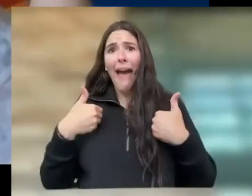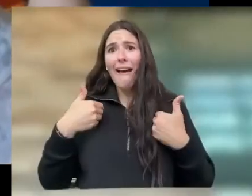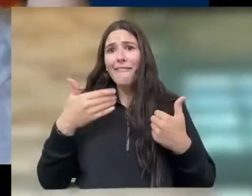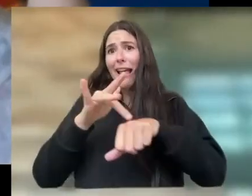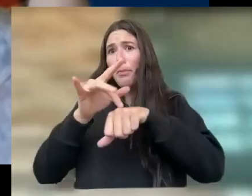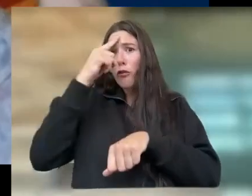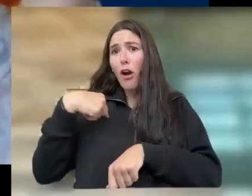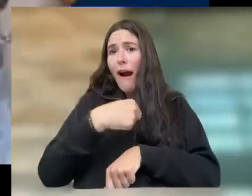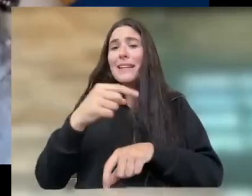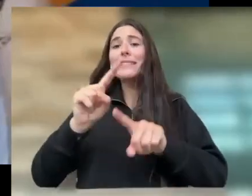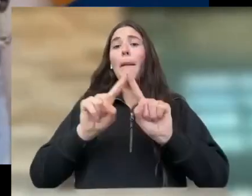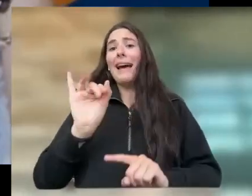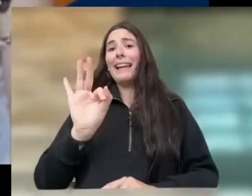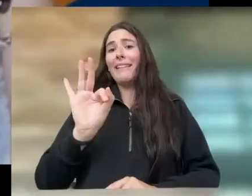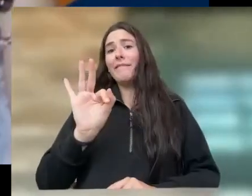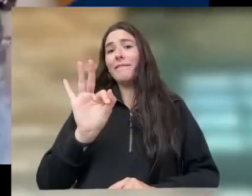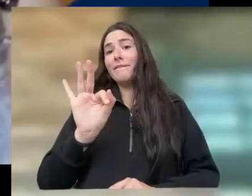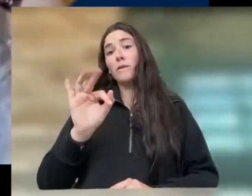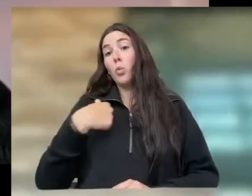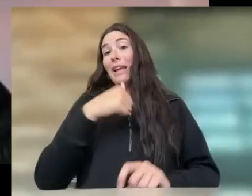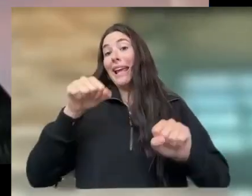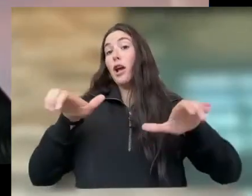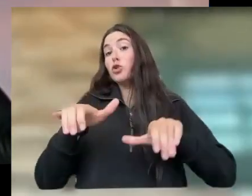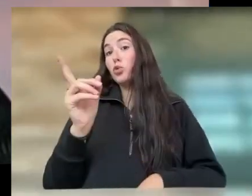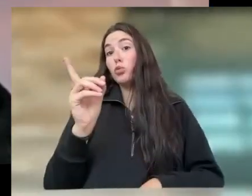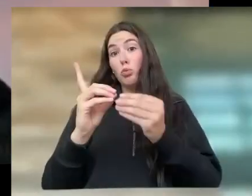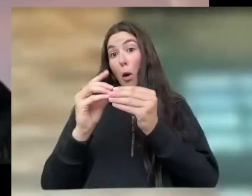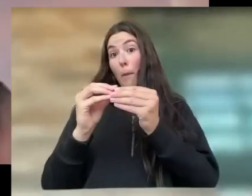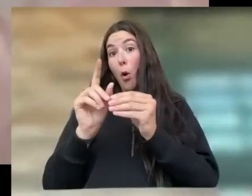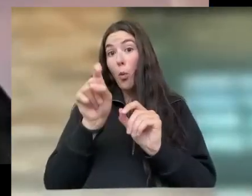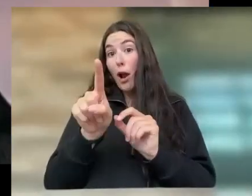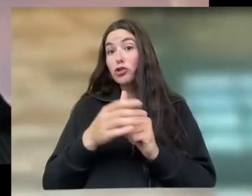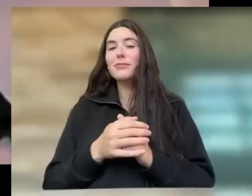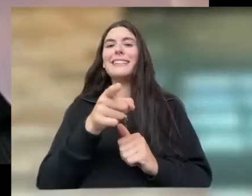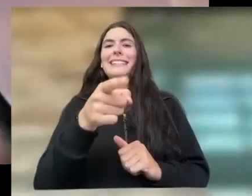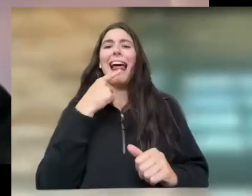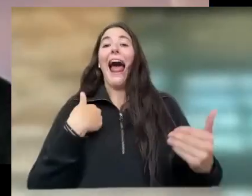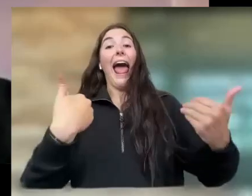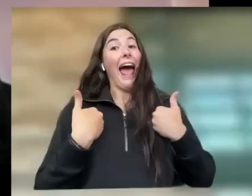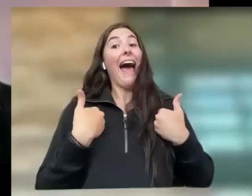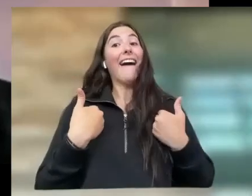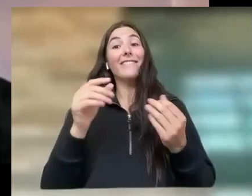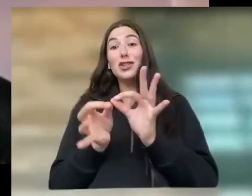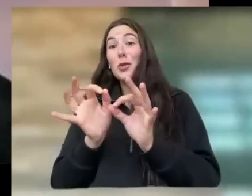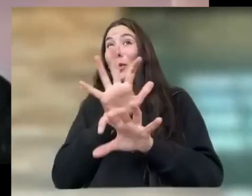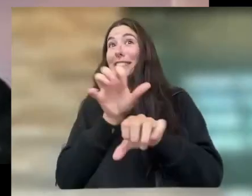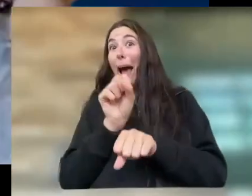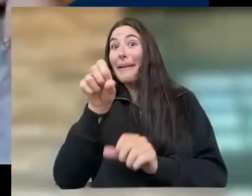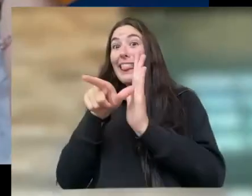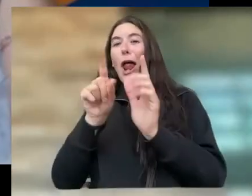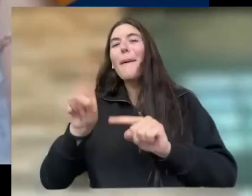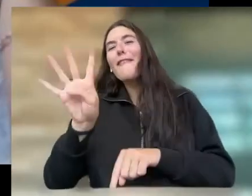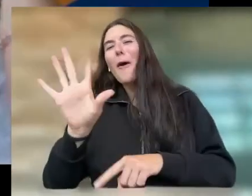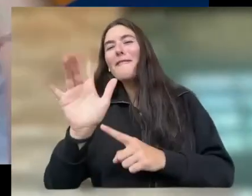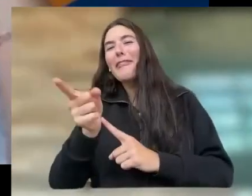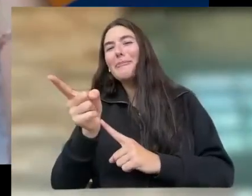still. If you can have just one more question, Yeah, no, I'm good. I have an that's good. interpreting assignment, but not for another 45 minutes or so. So